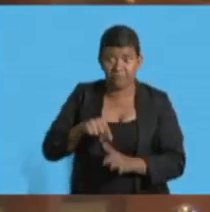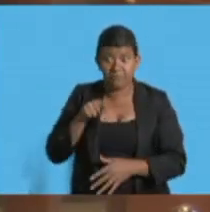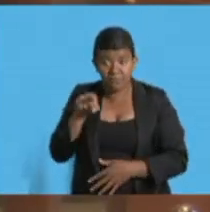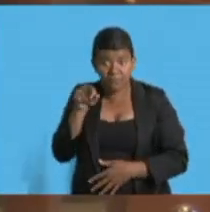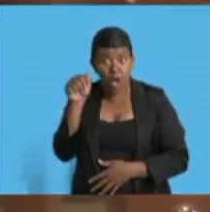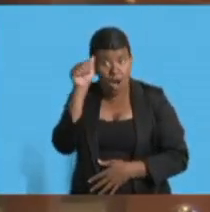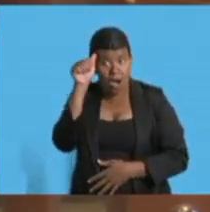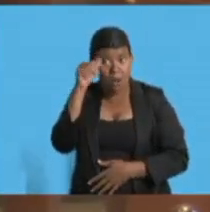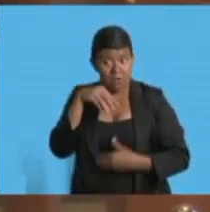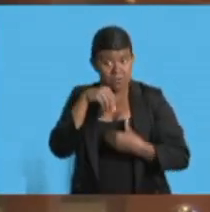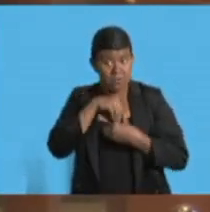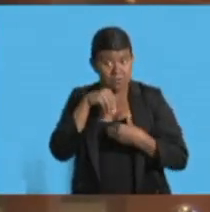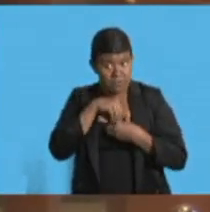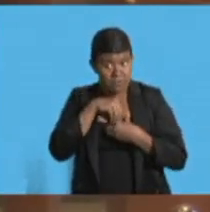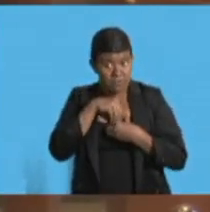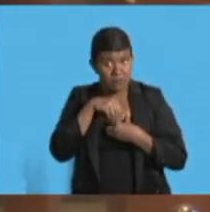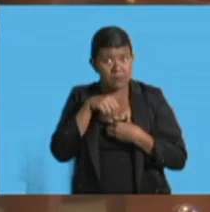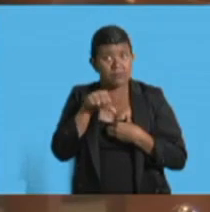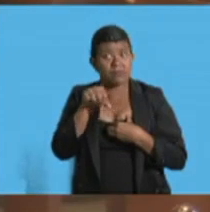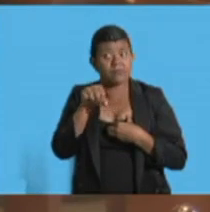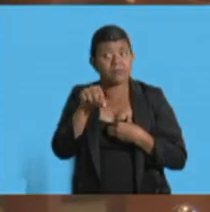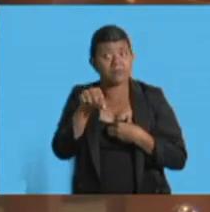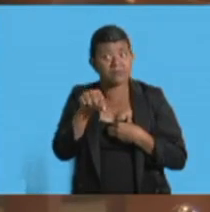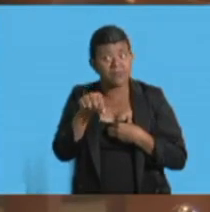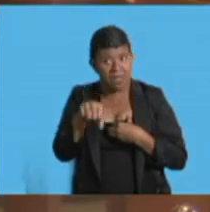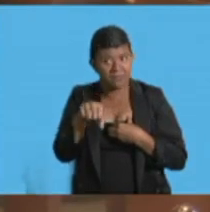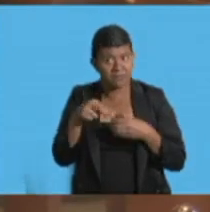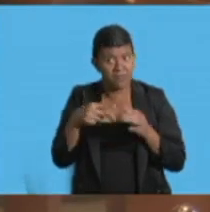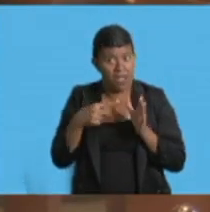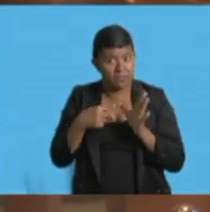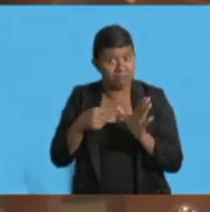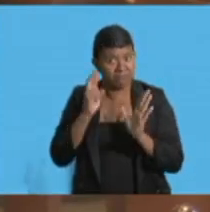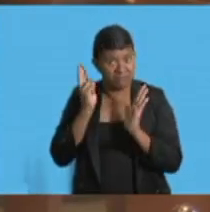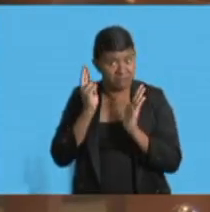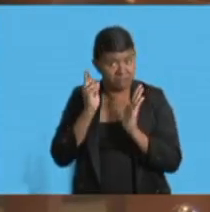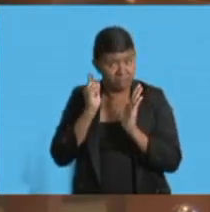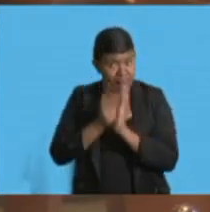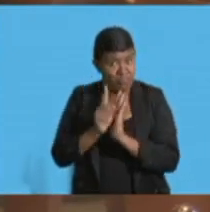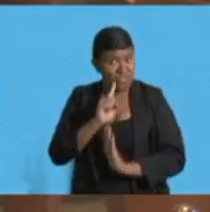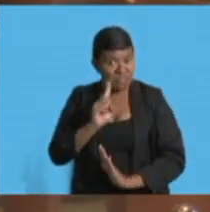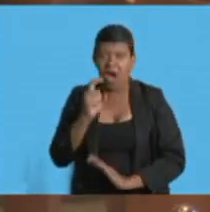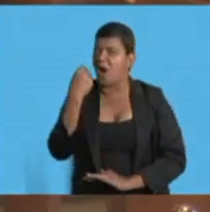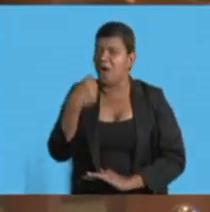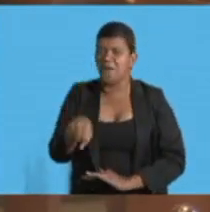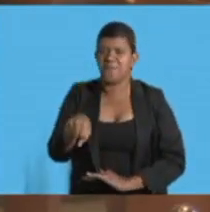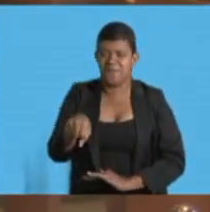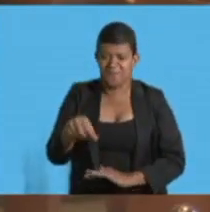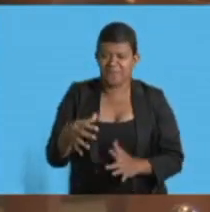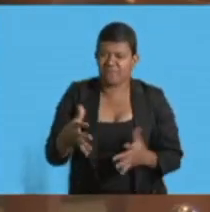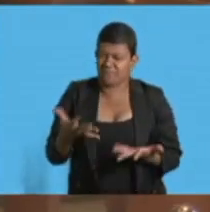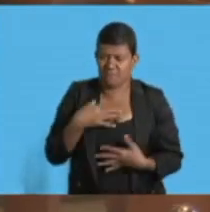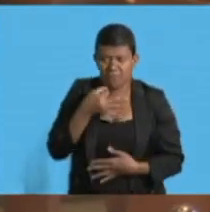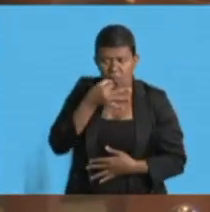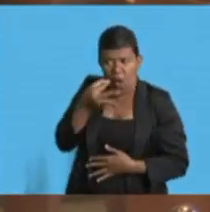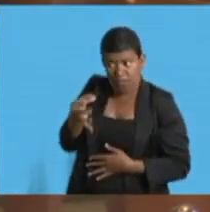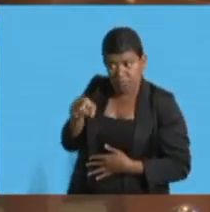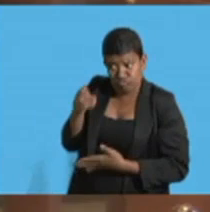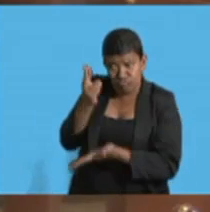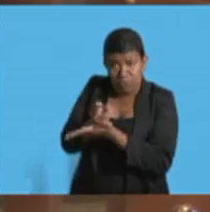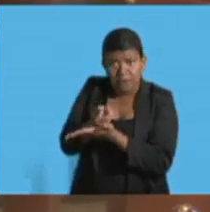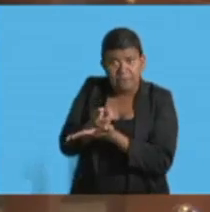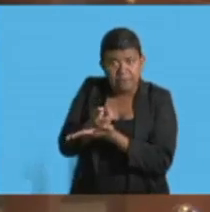hearts. Let me ask, are we really carrying all Fiji families in our